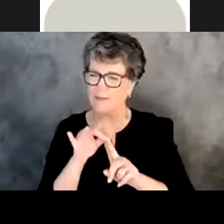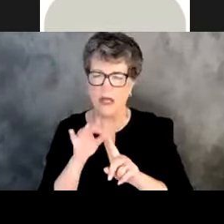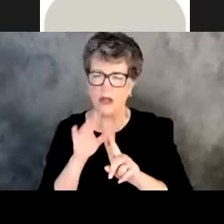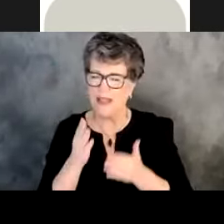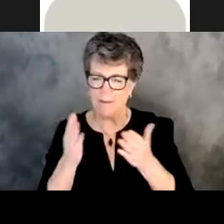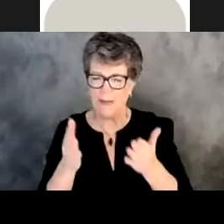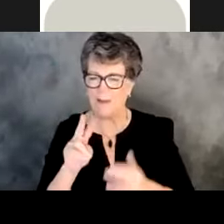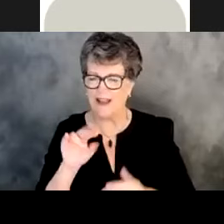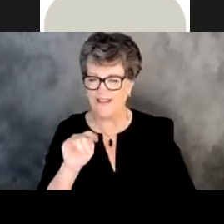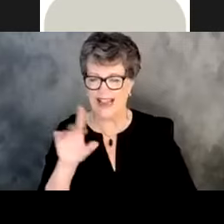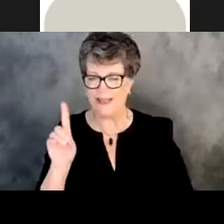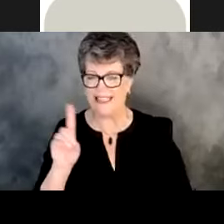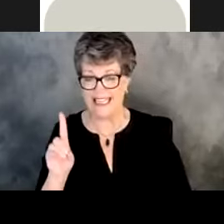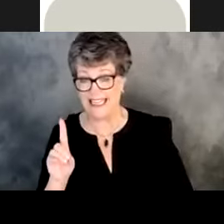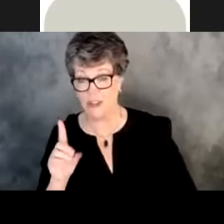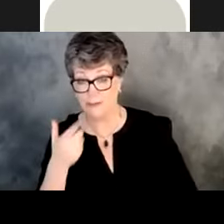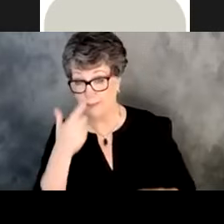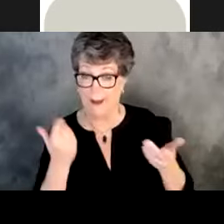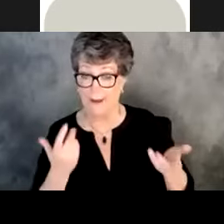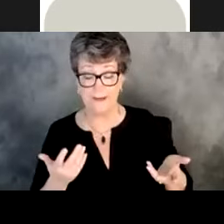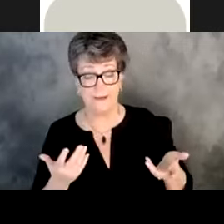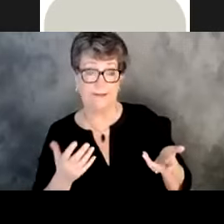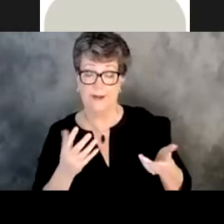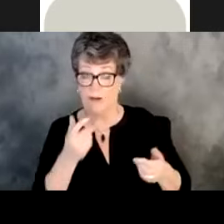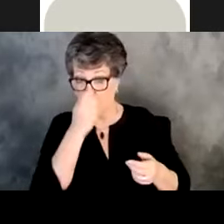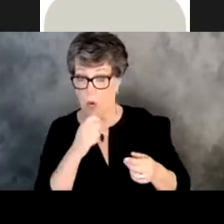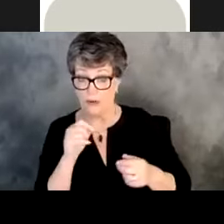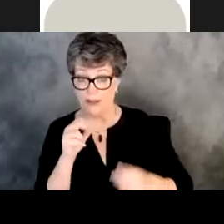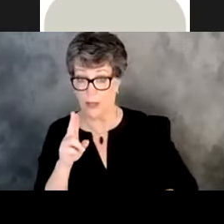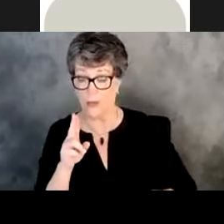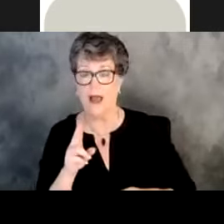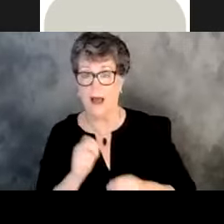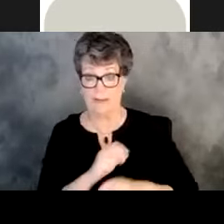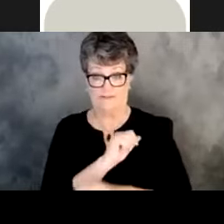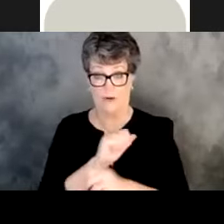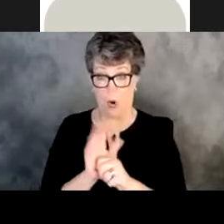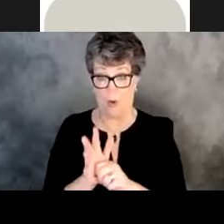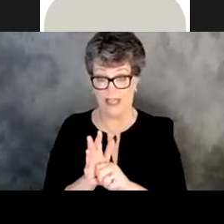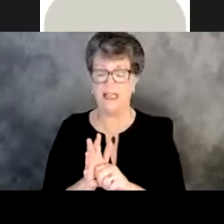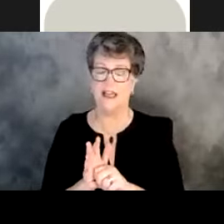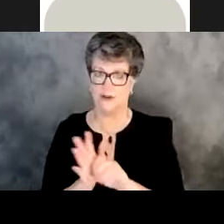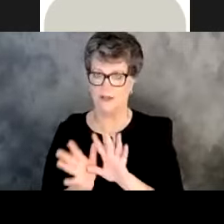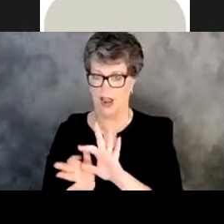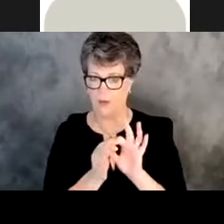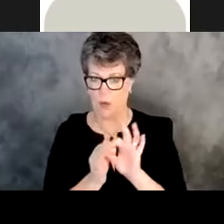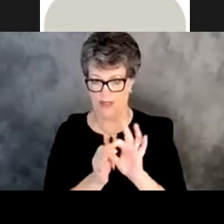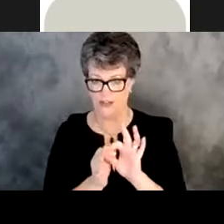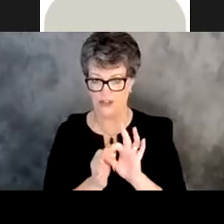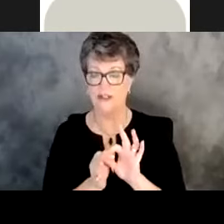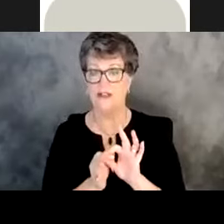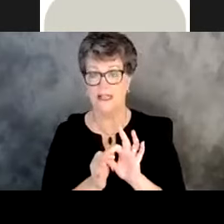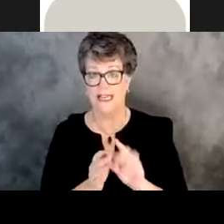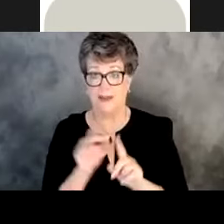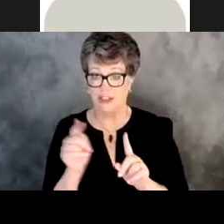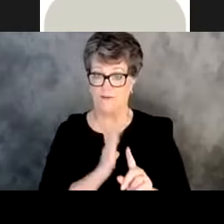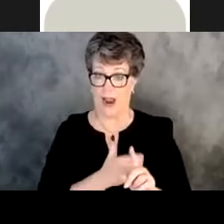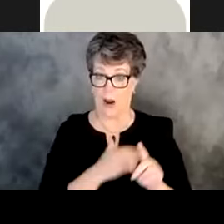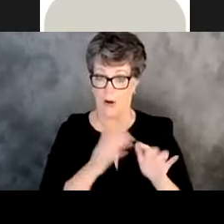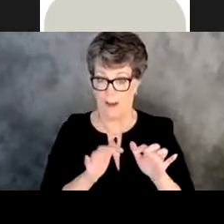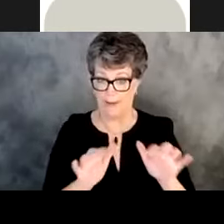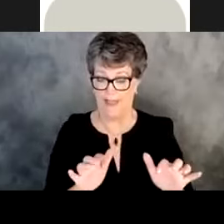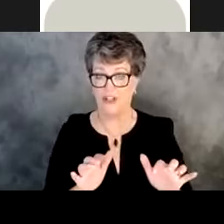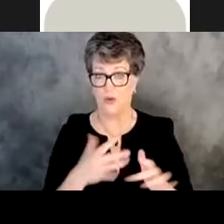vitamin D for just cold and flu, but for COVID, there's a lot of correlation that, especially for our population, when we